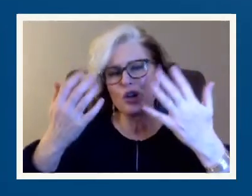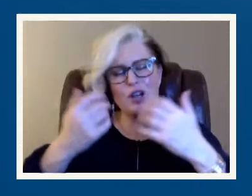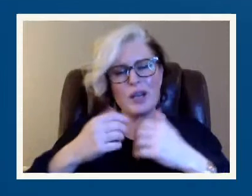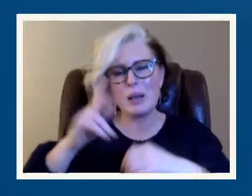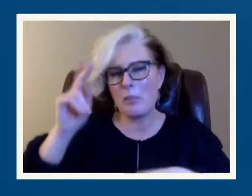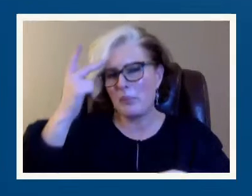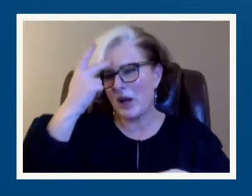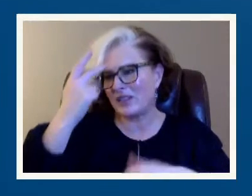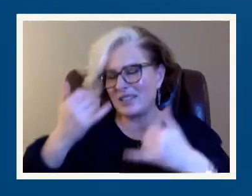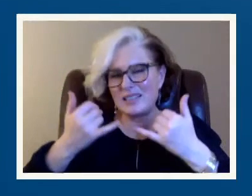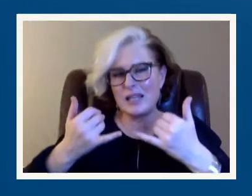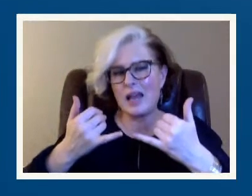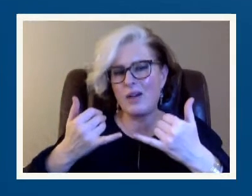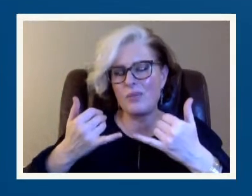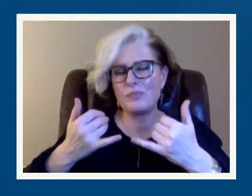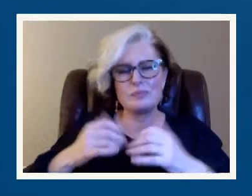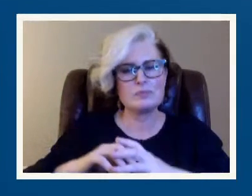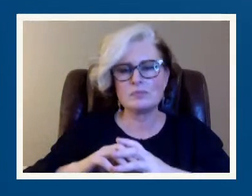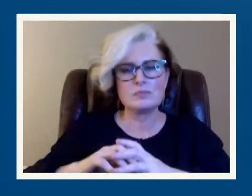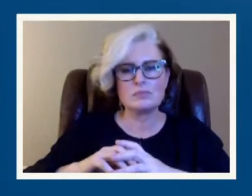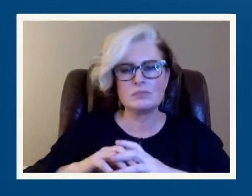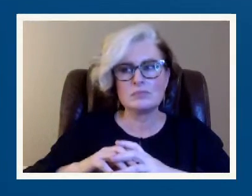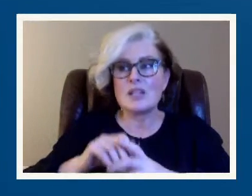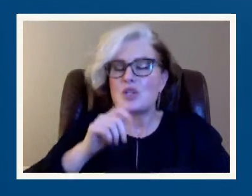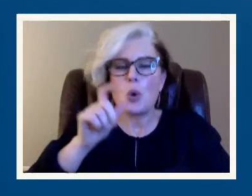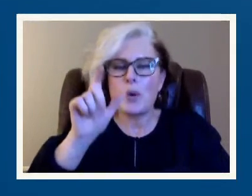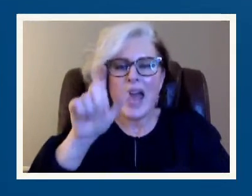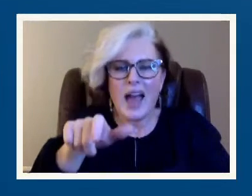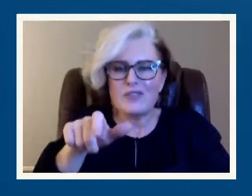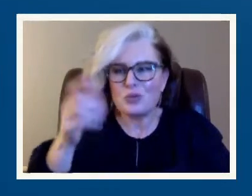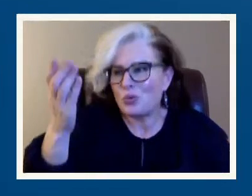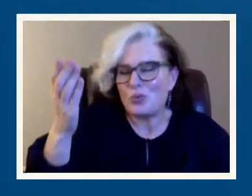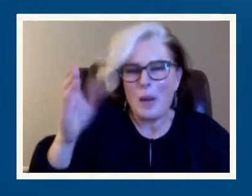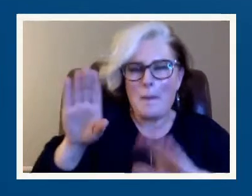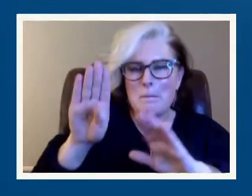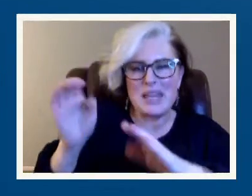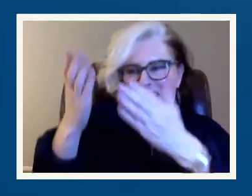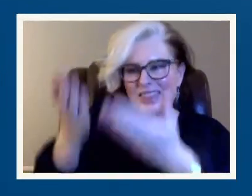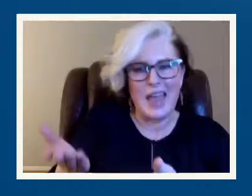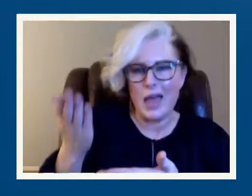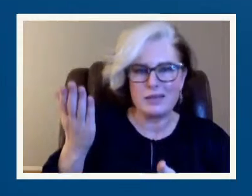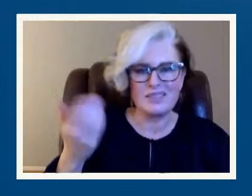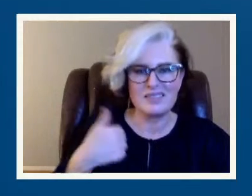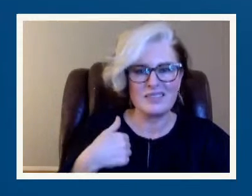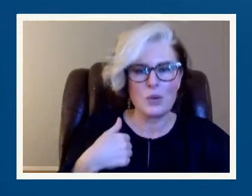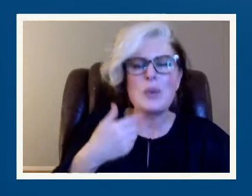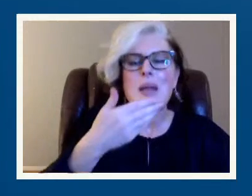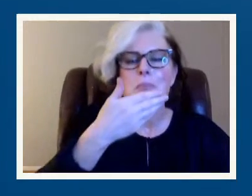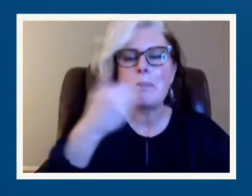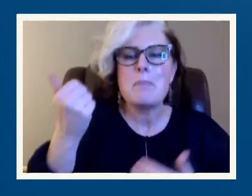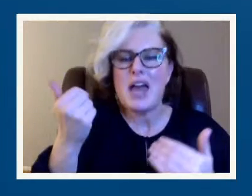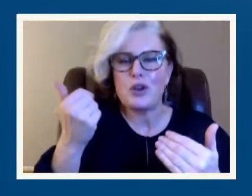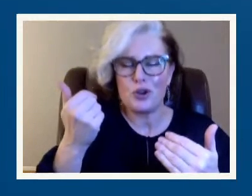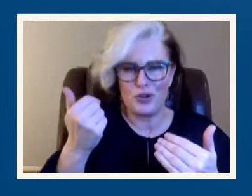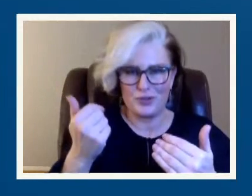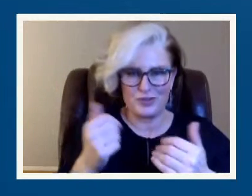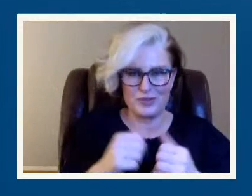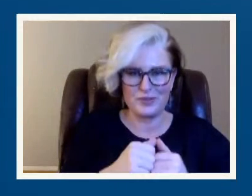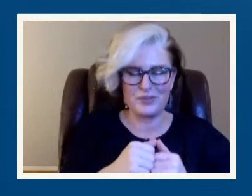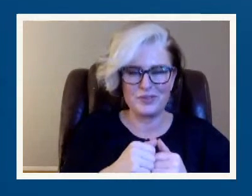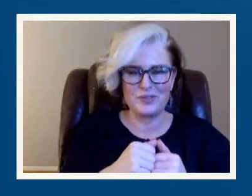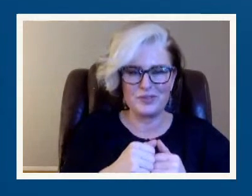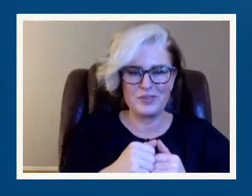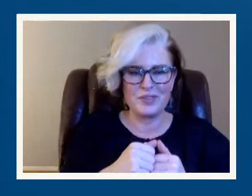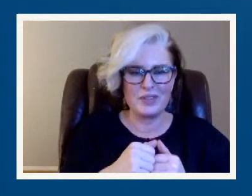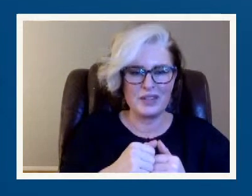politics that we're seeing right now, that doesn't have to be who we are. We can be better. And